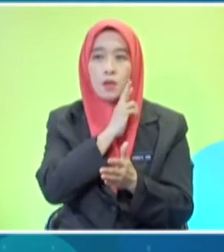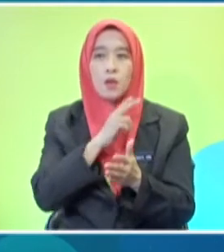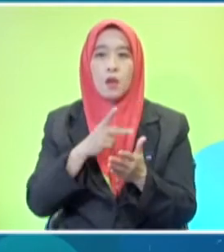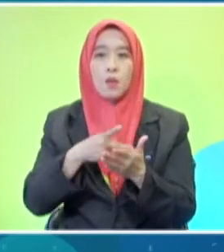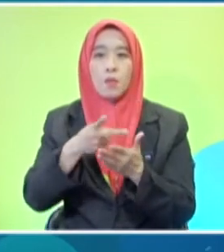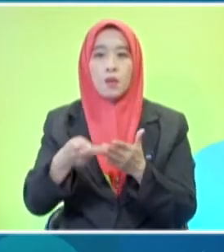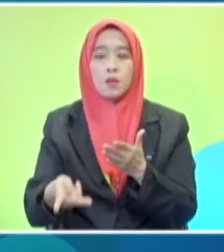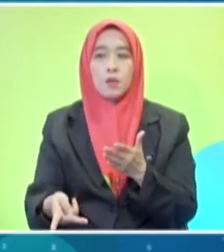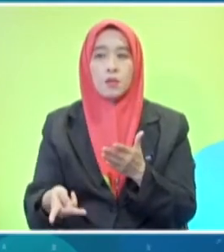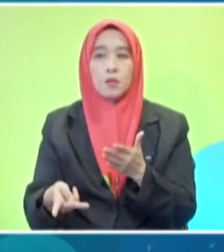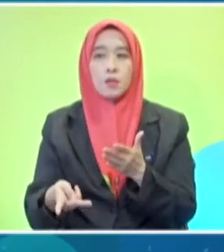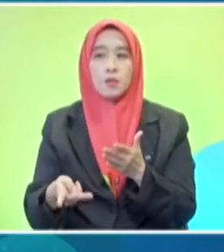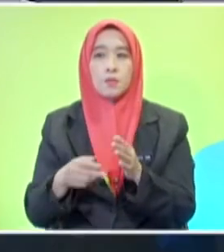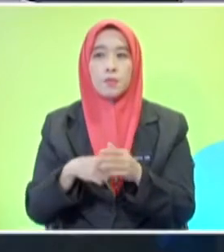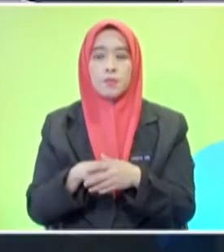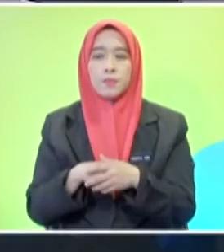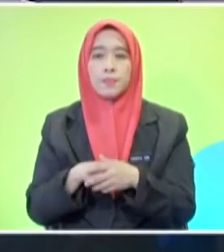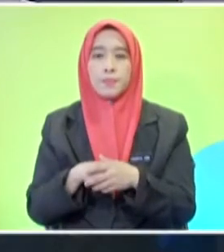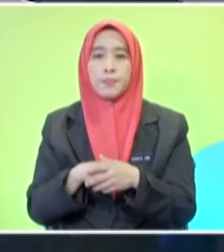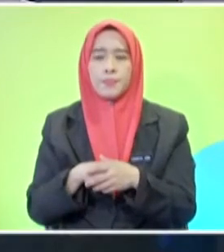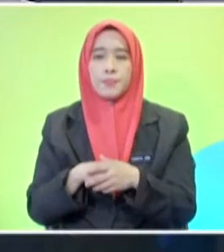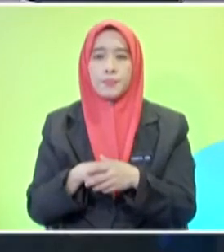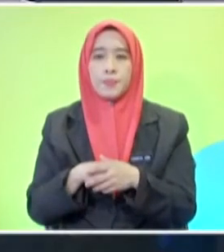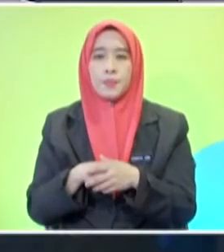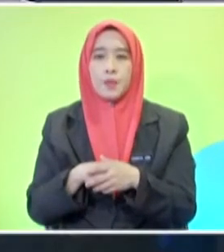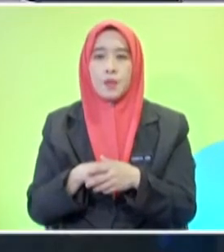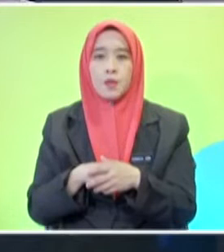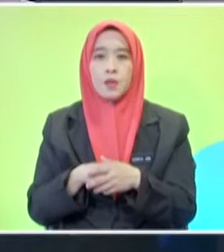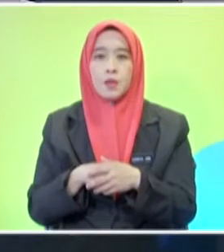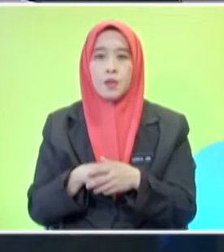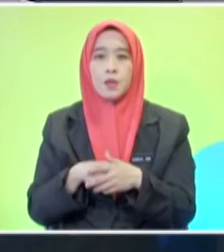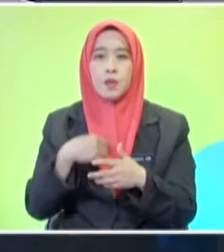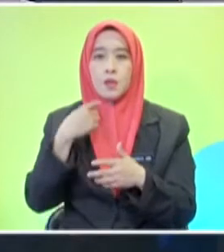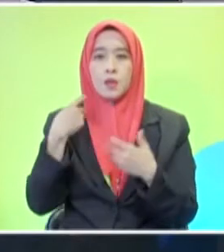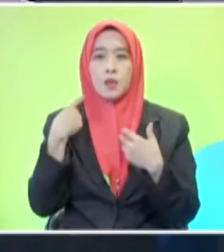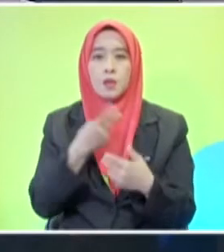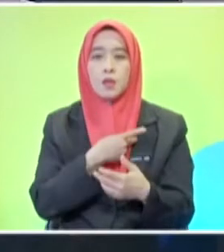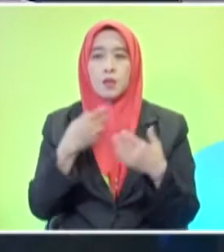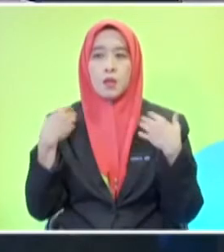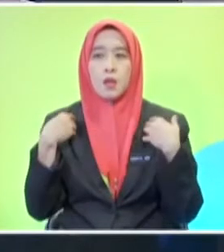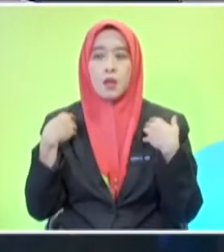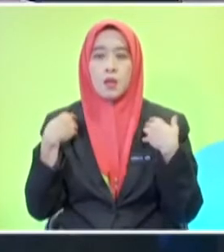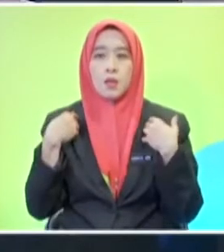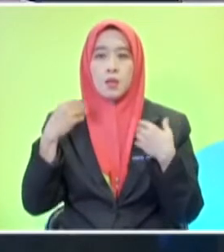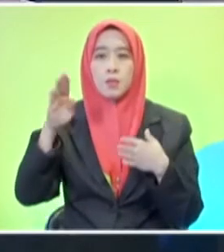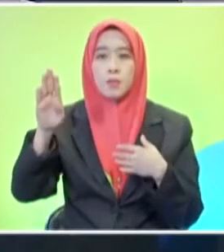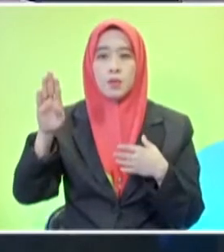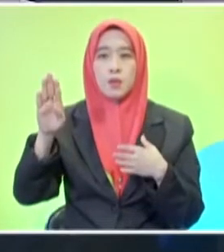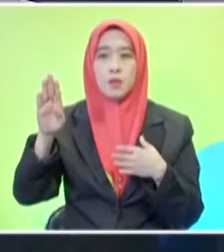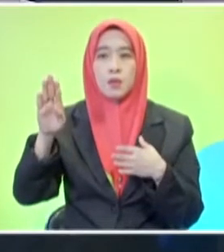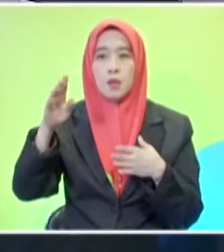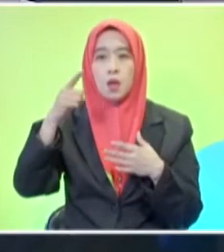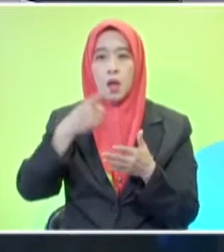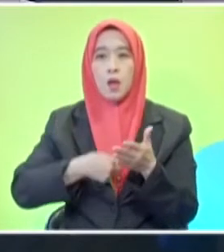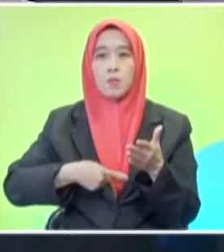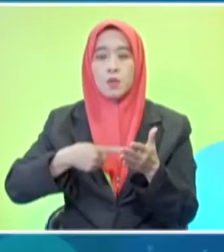Rafflesia. Very good. Thank you, Zarik. Okay, next we have B. So I want you to answer, what's the answer for